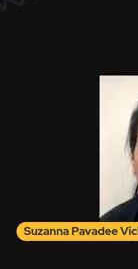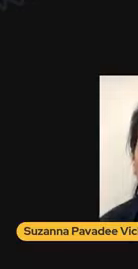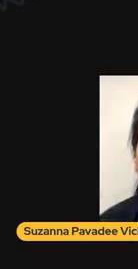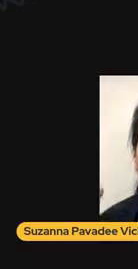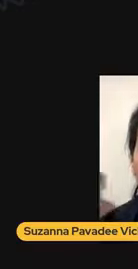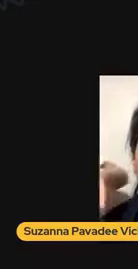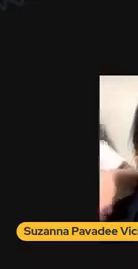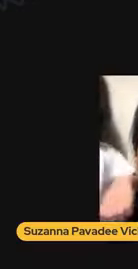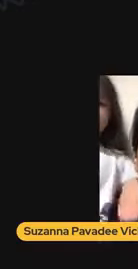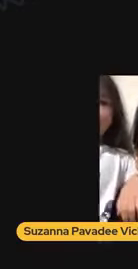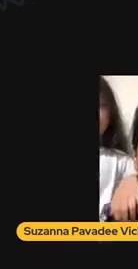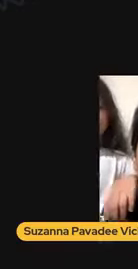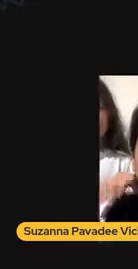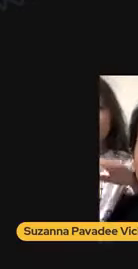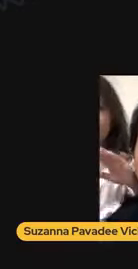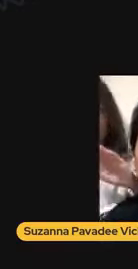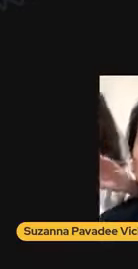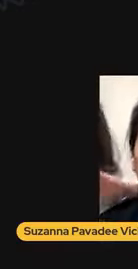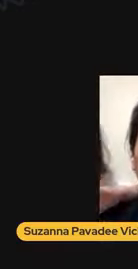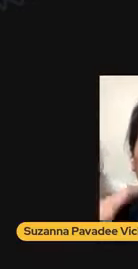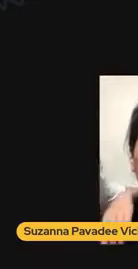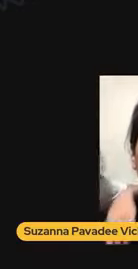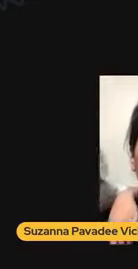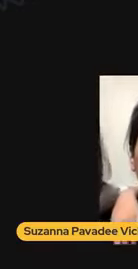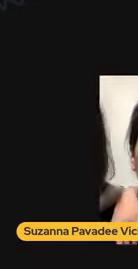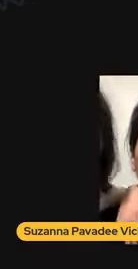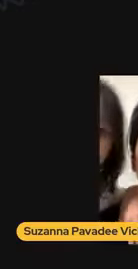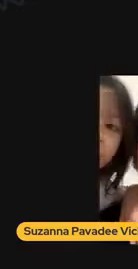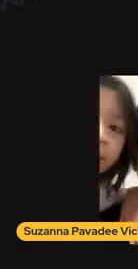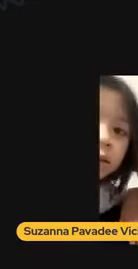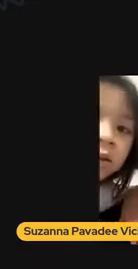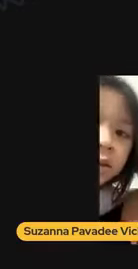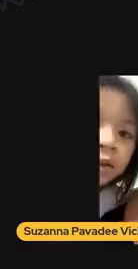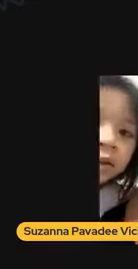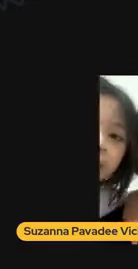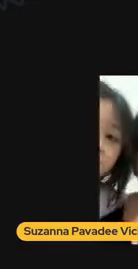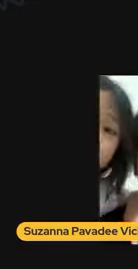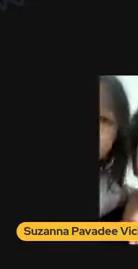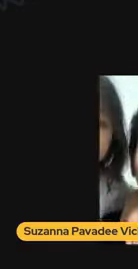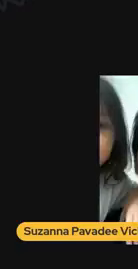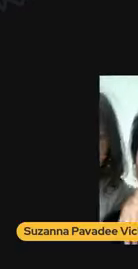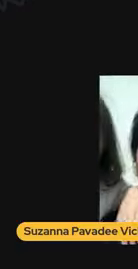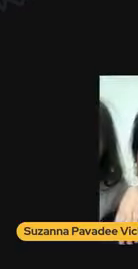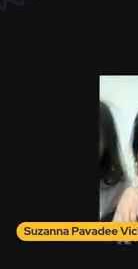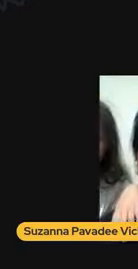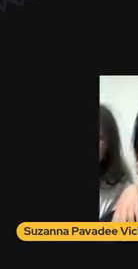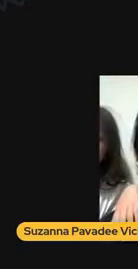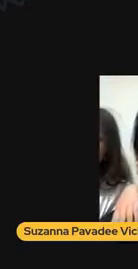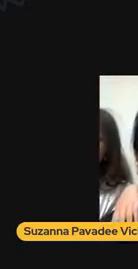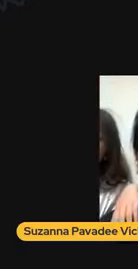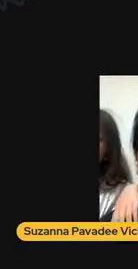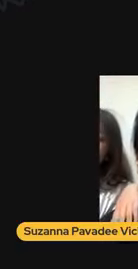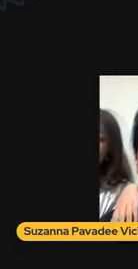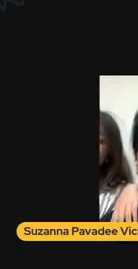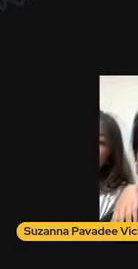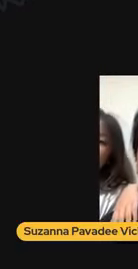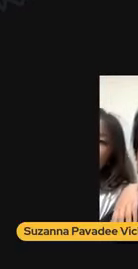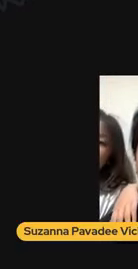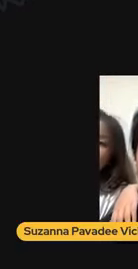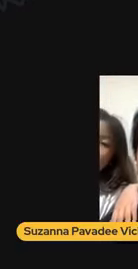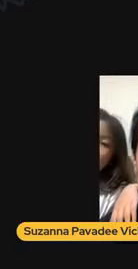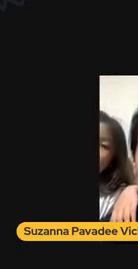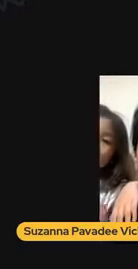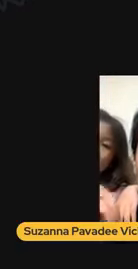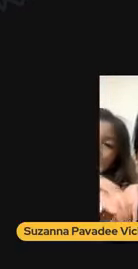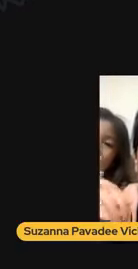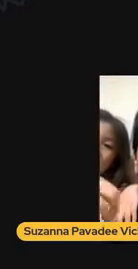that are doing the sign language for us. That's so useful. And thank you for, I know it's tiring and I speak fast, so thank